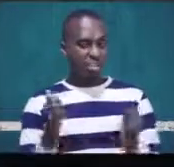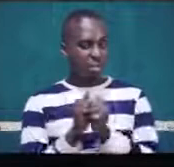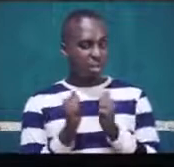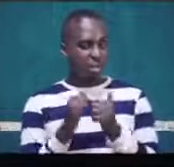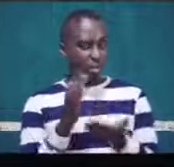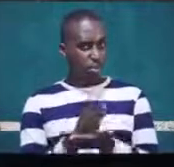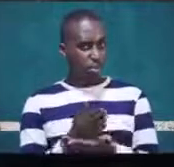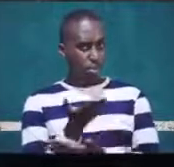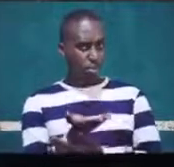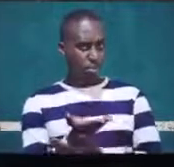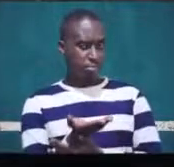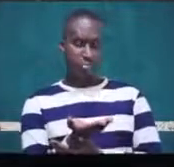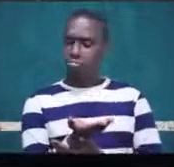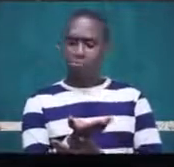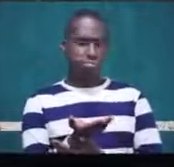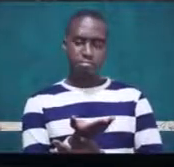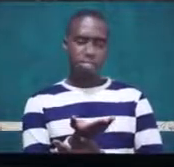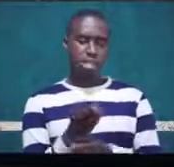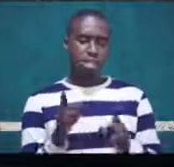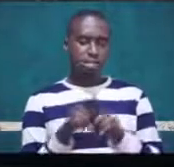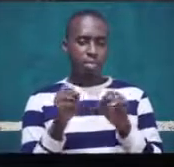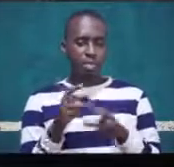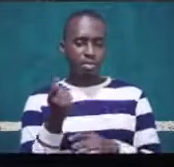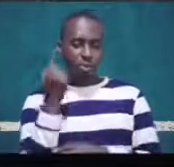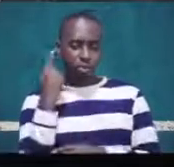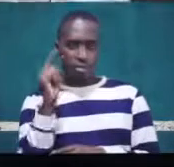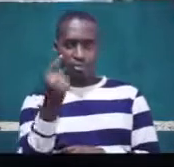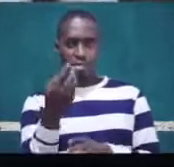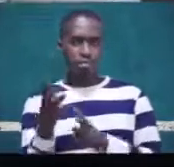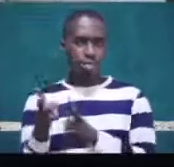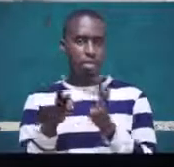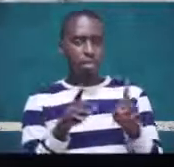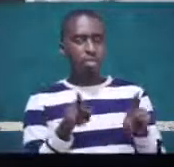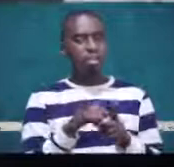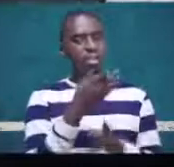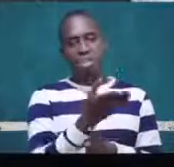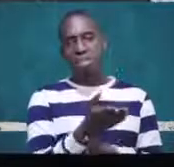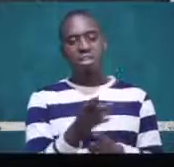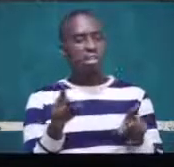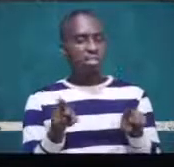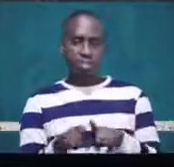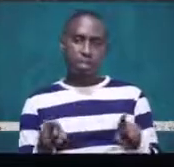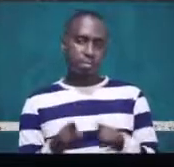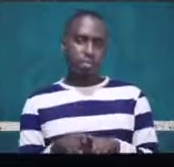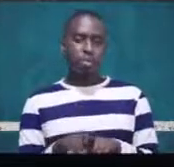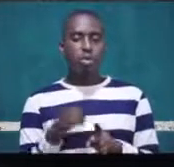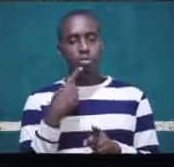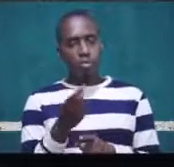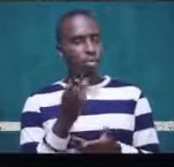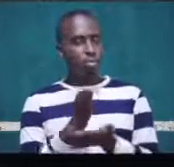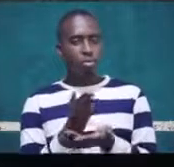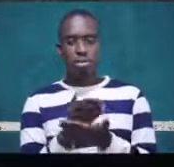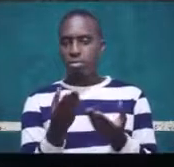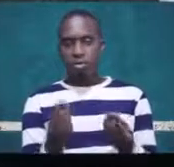difficult? As you have understood the first method, even this one, they are the same, so it is